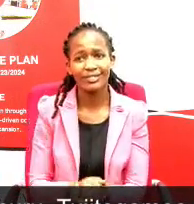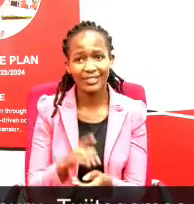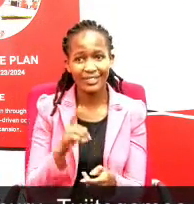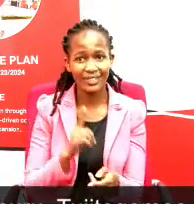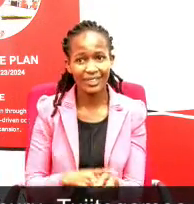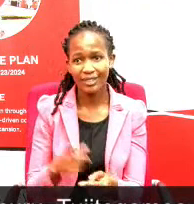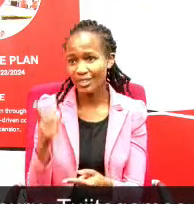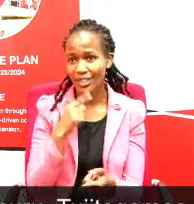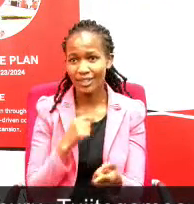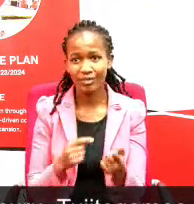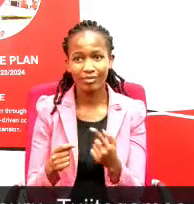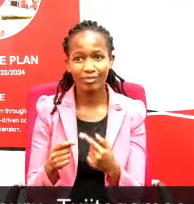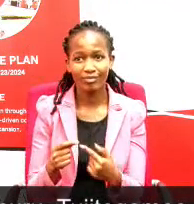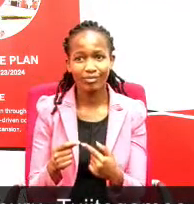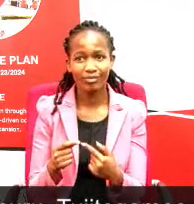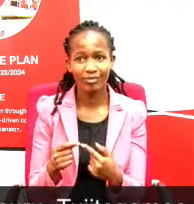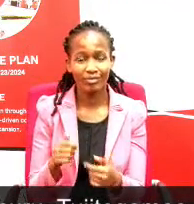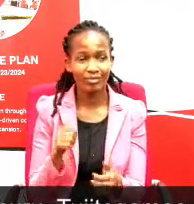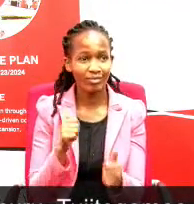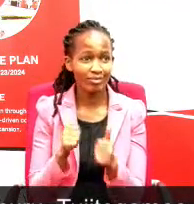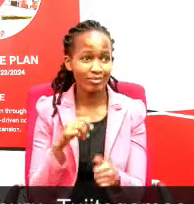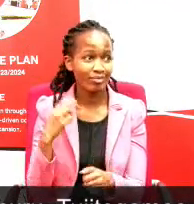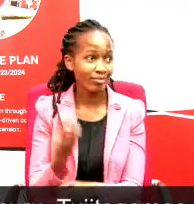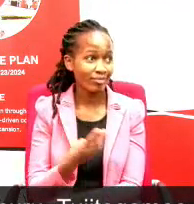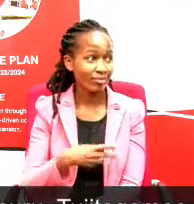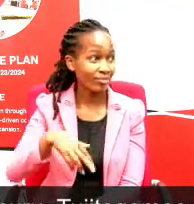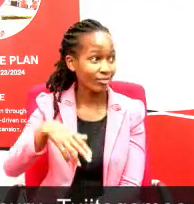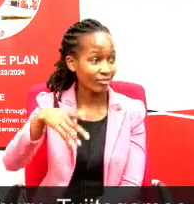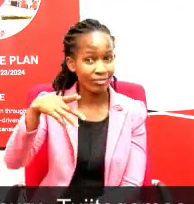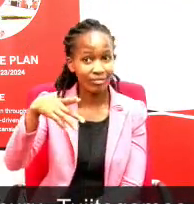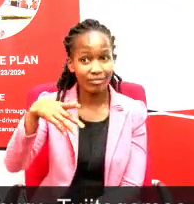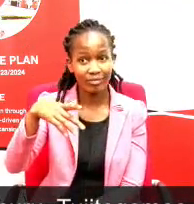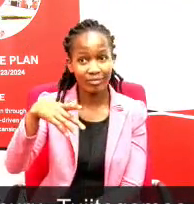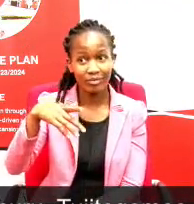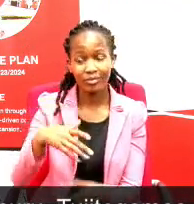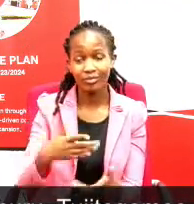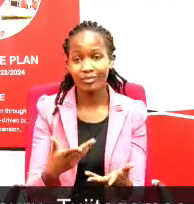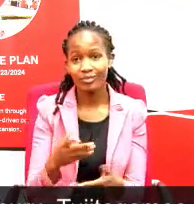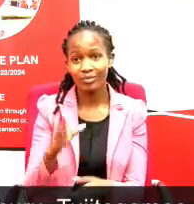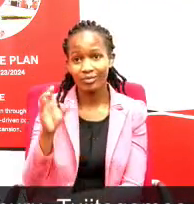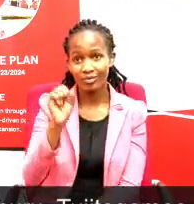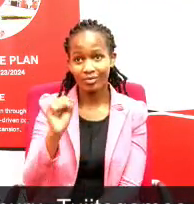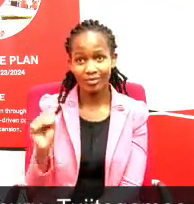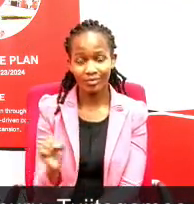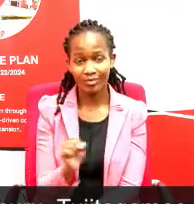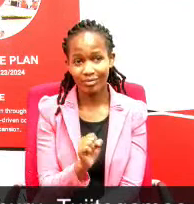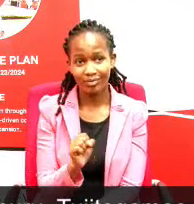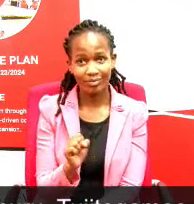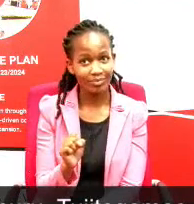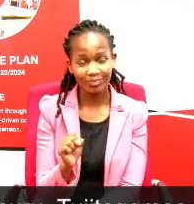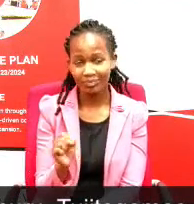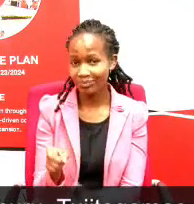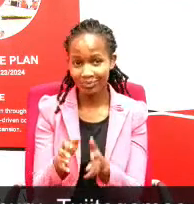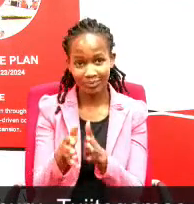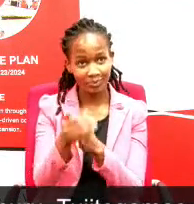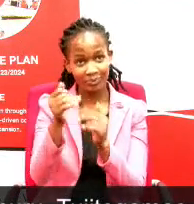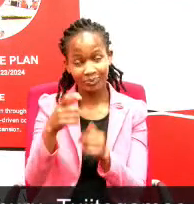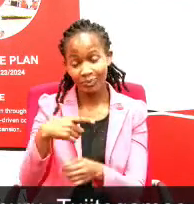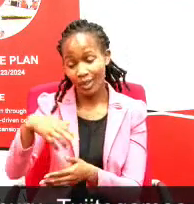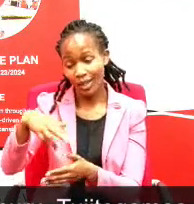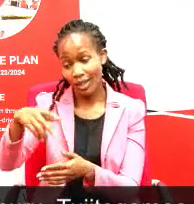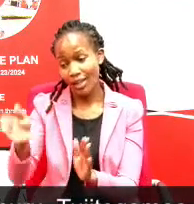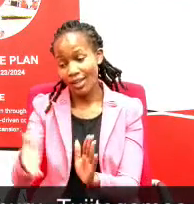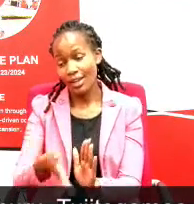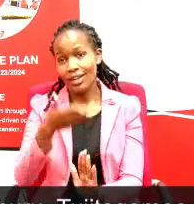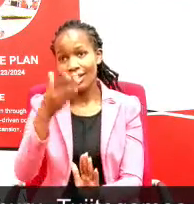close, after which we will walk out in this order. The CS and the dignitaries here on stage will walk out first,